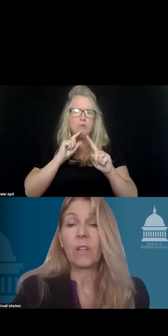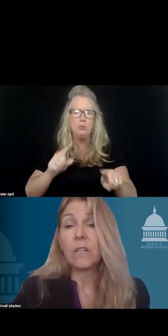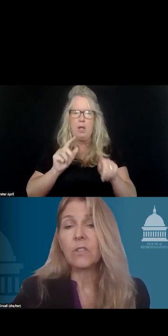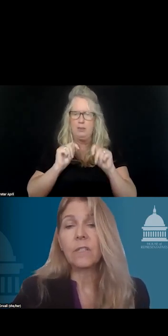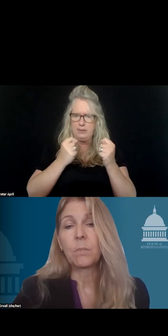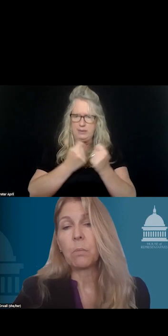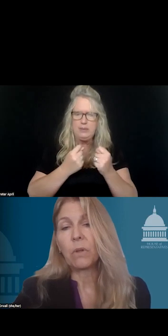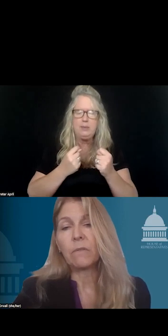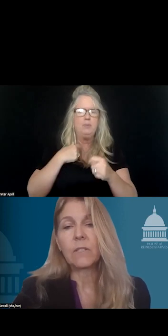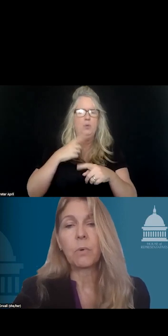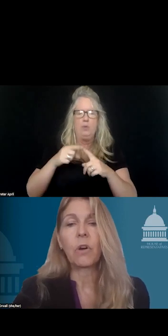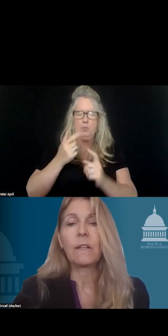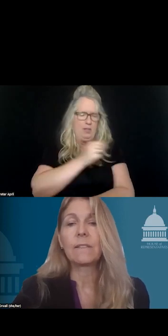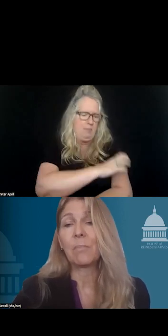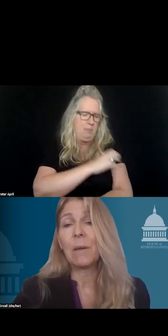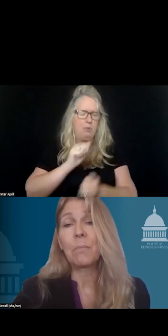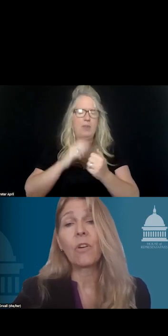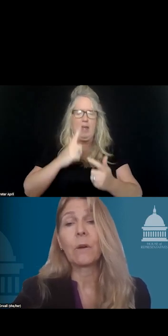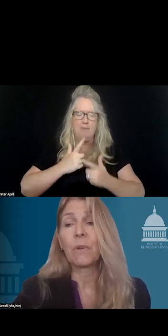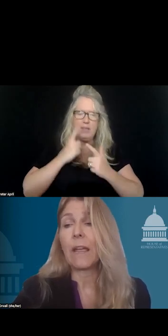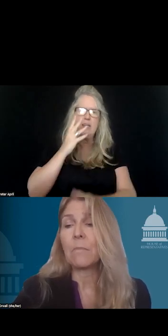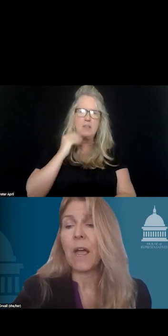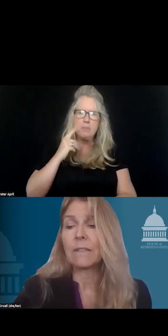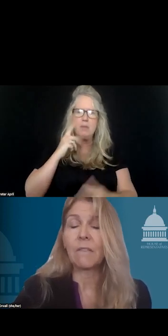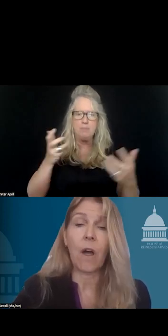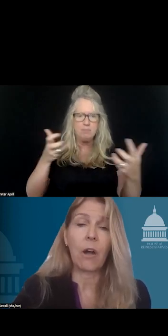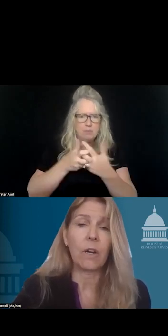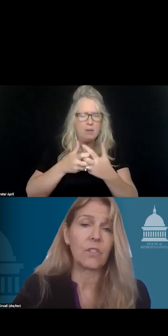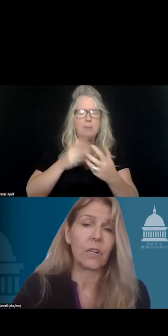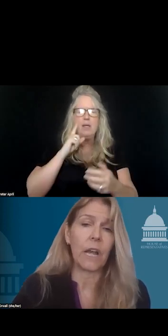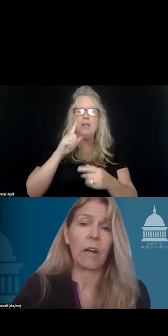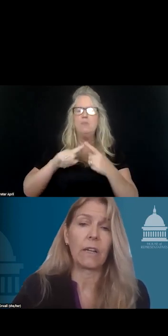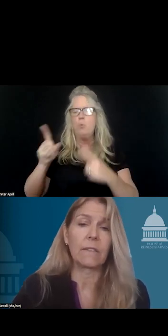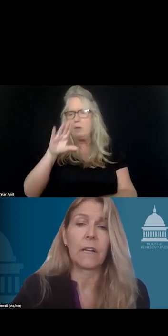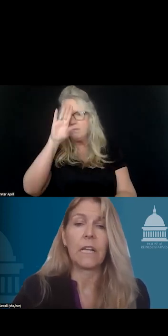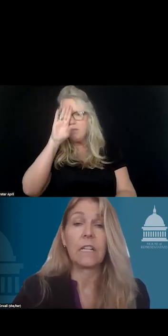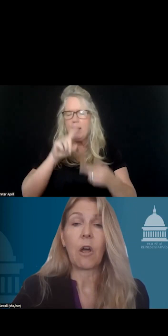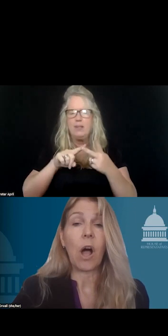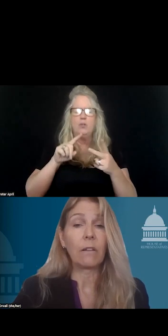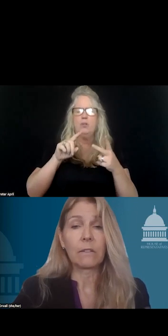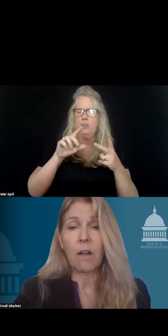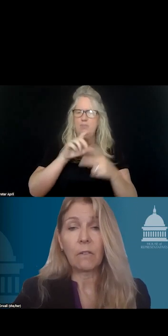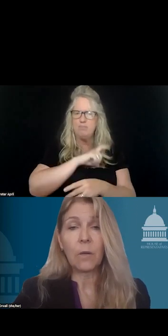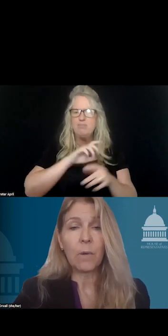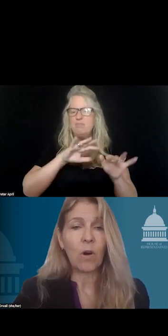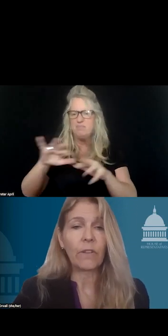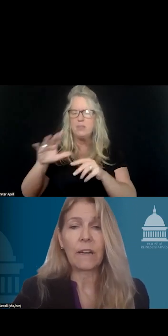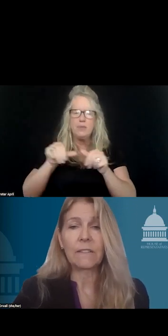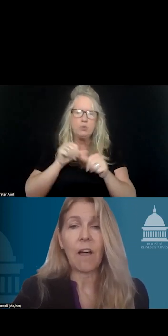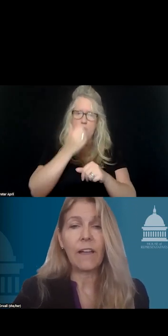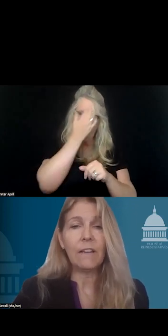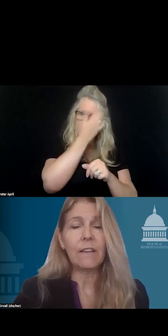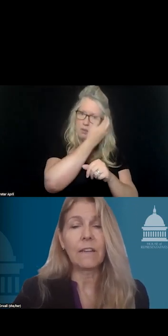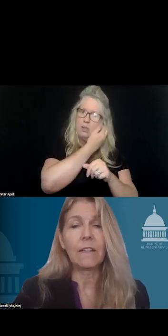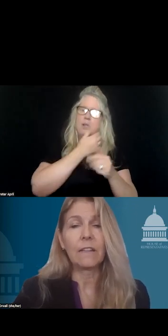to have clinicians, people with lived experience, and maybe partnering with AMS and fire in certain areas. So I'll talk a little bit more on the